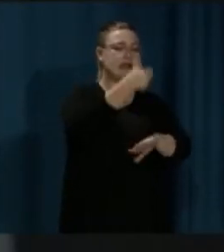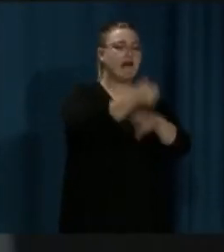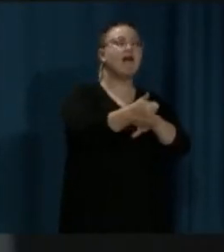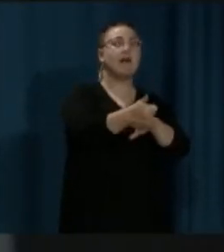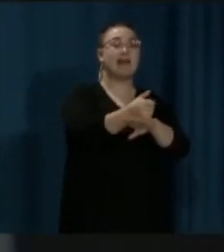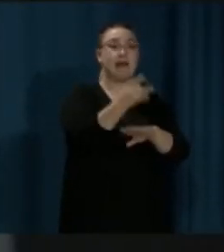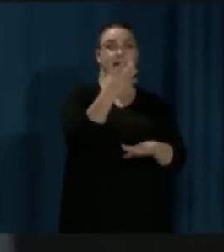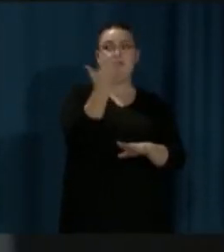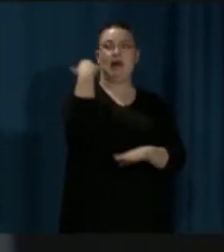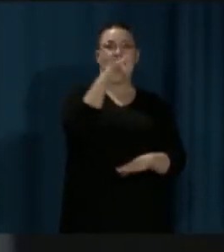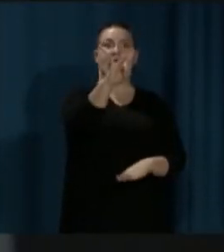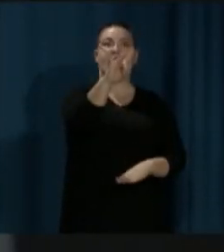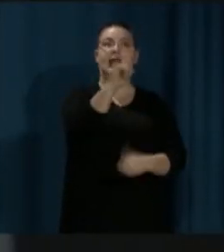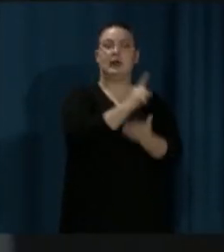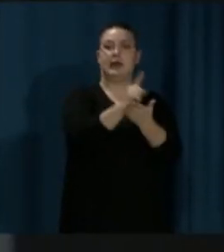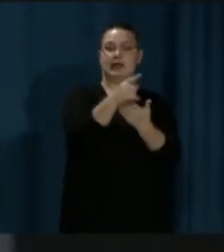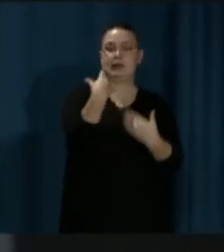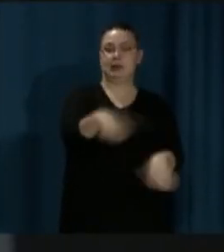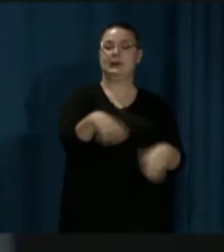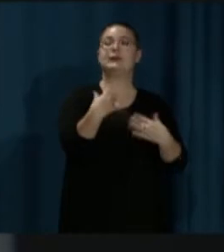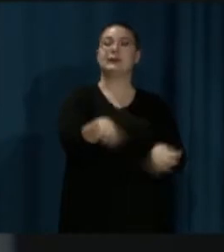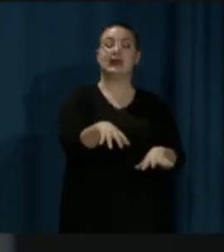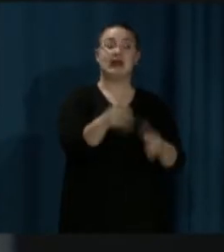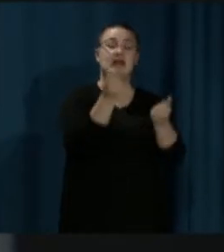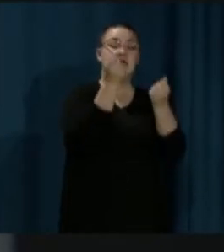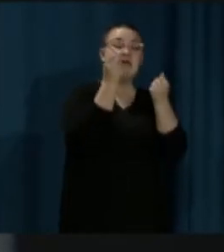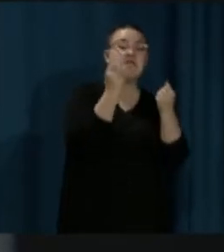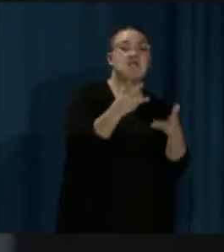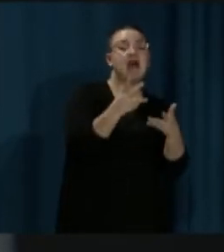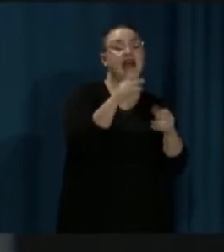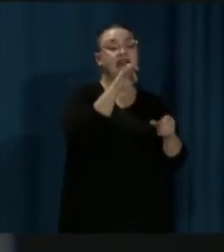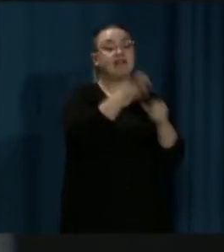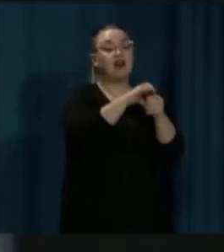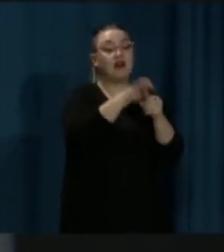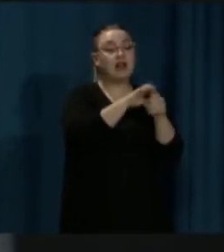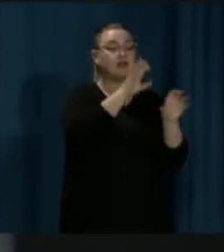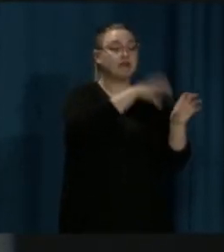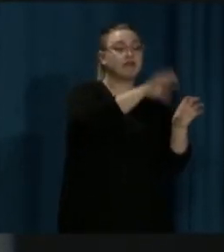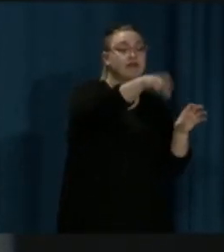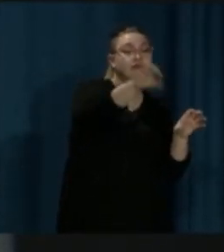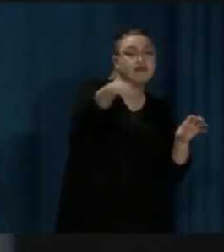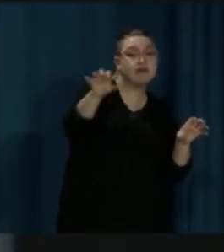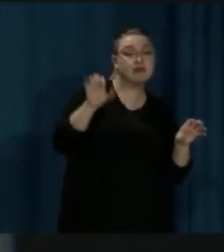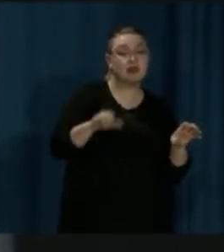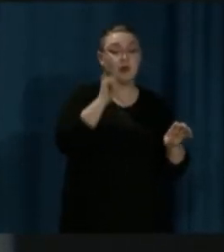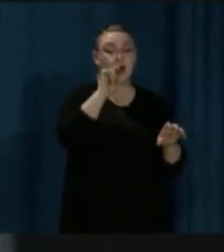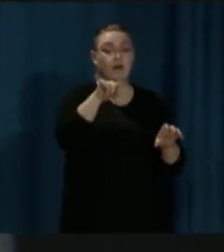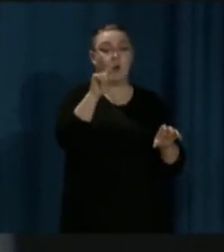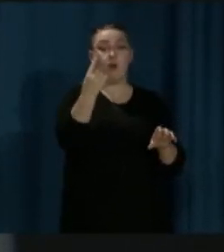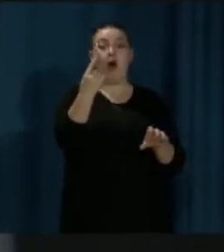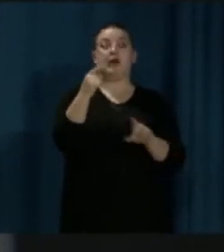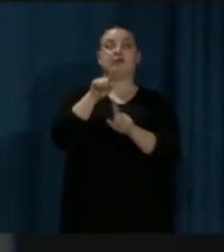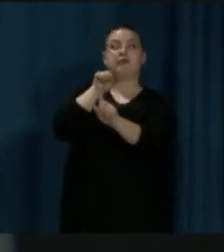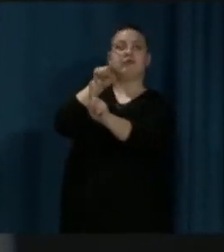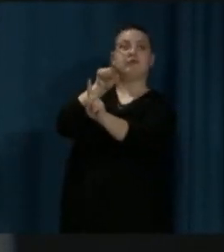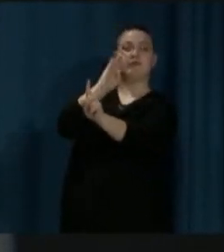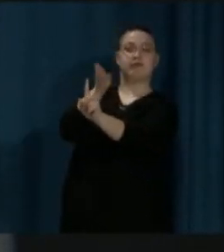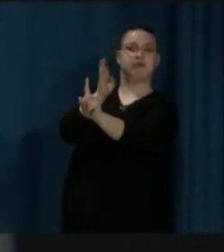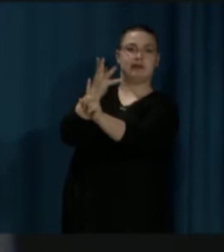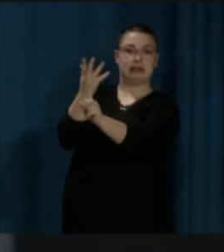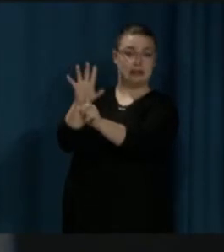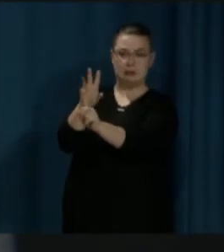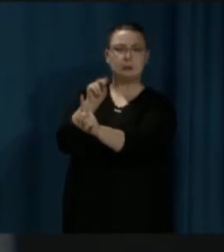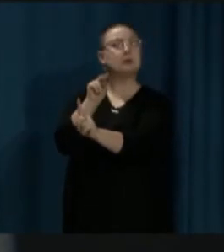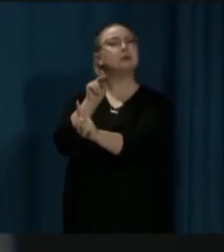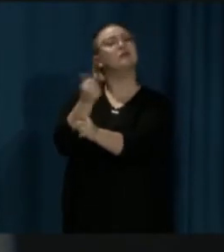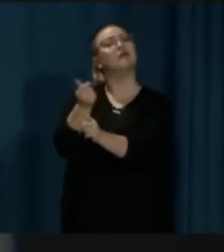period. And basically we're opening multiple polling locations around a county. You didn't have to go to a specific one. You just had